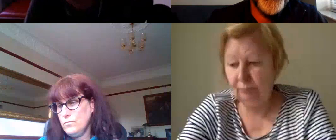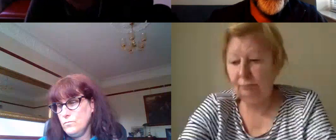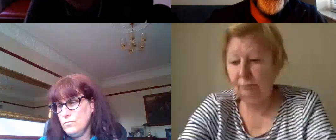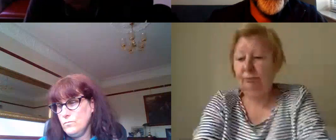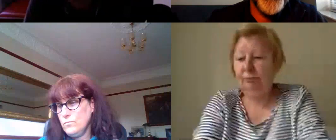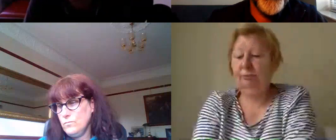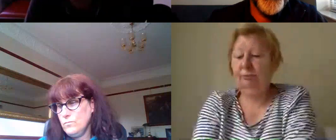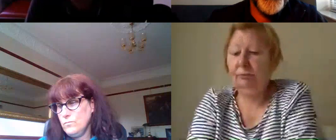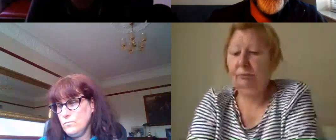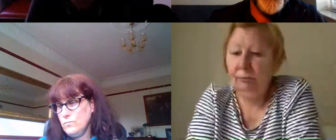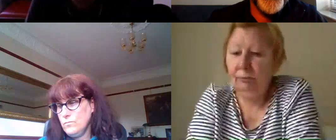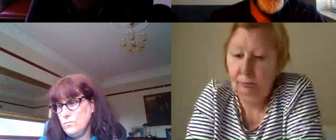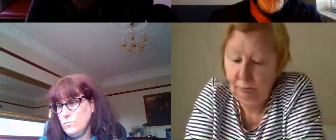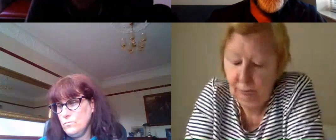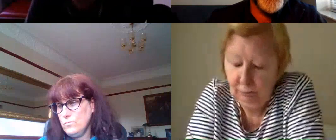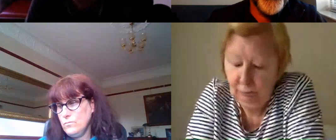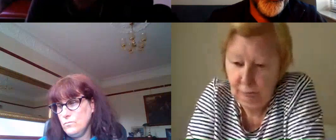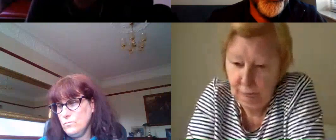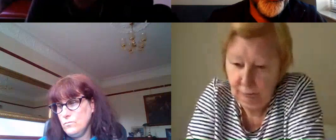the